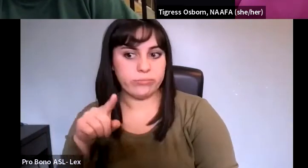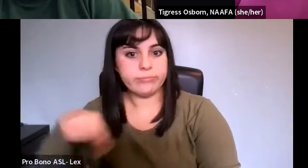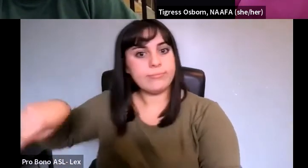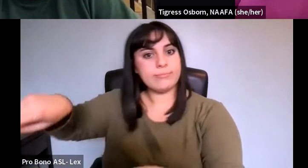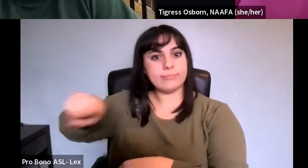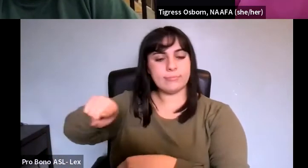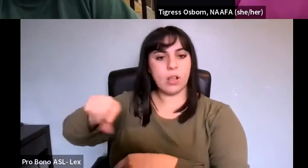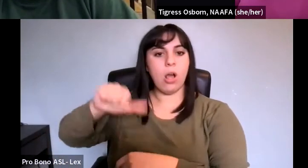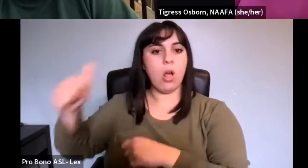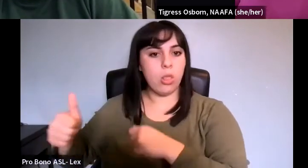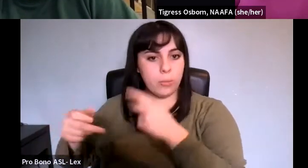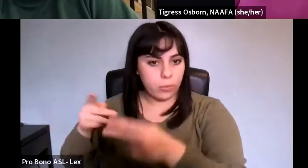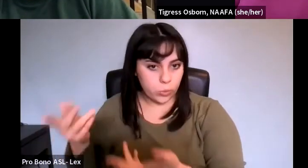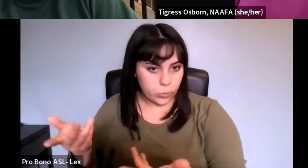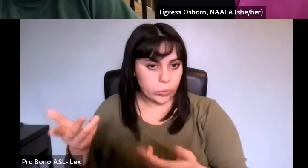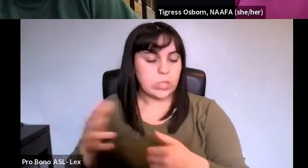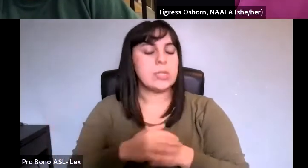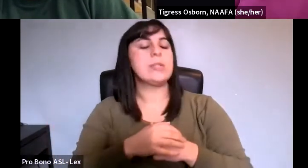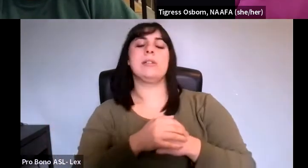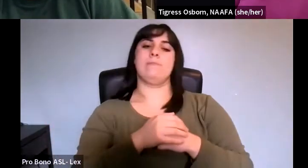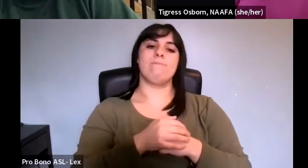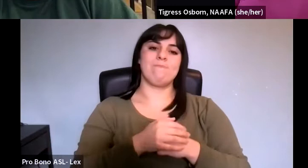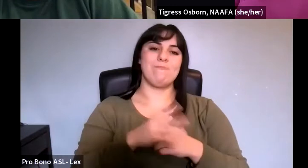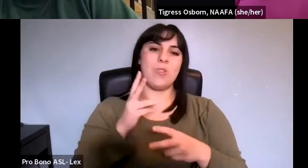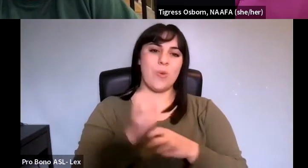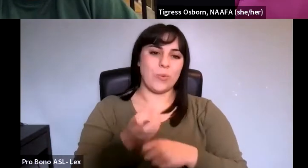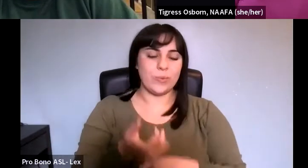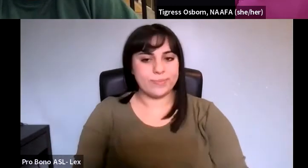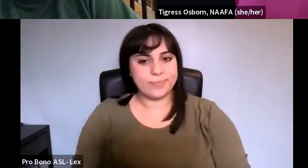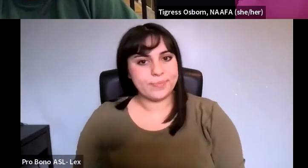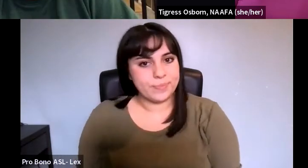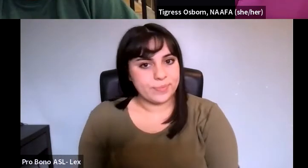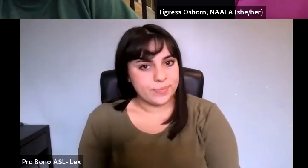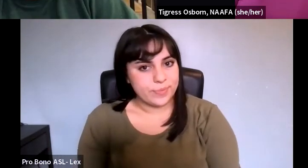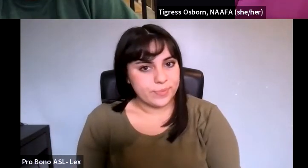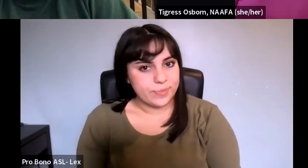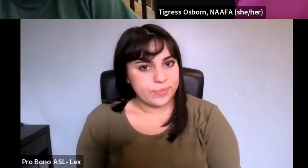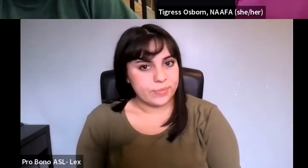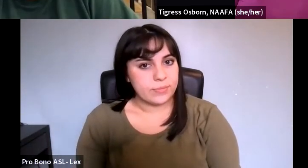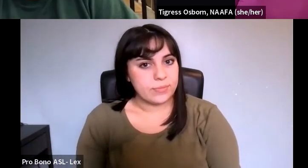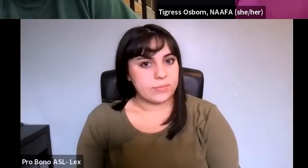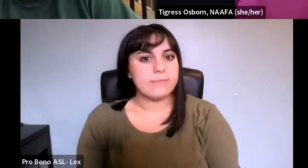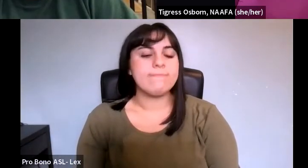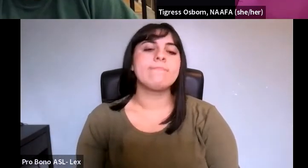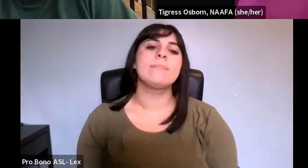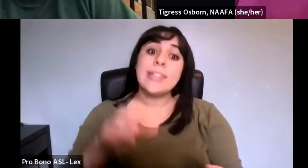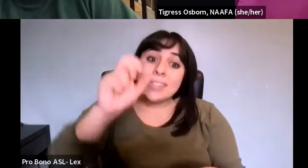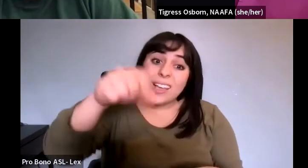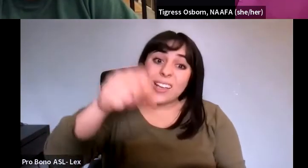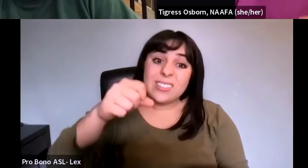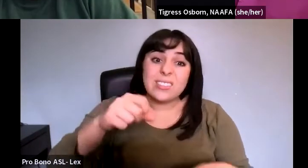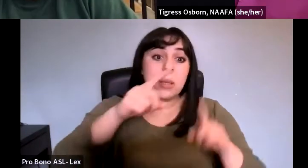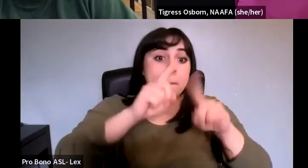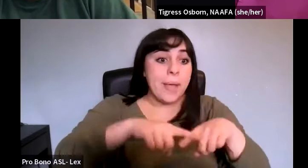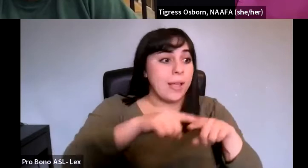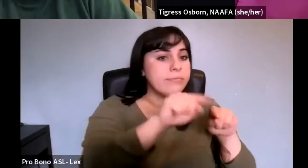basically. Yeah, because those access issues are different in different bodies, things like needles and seats